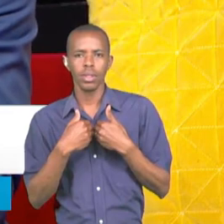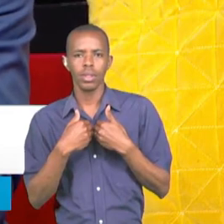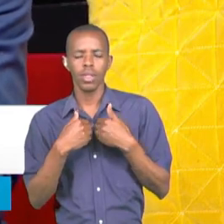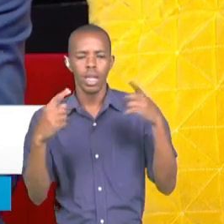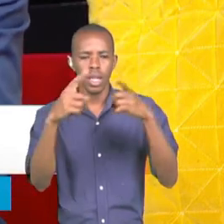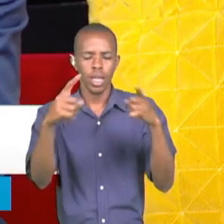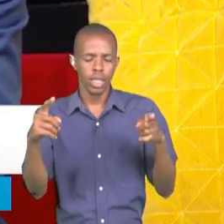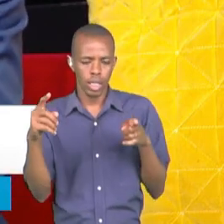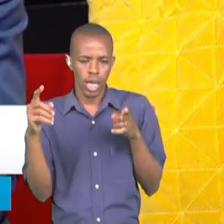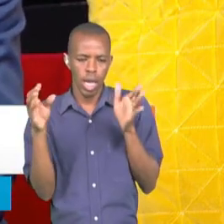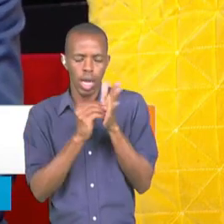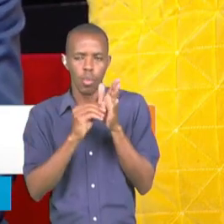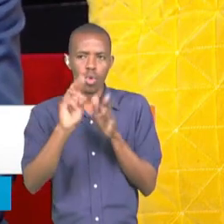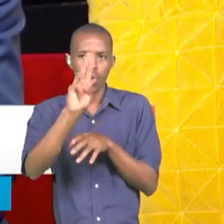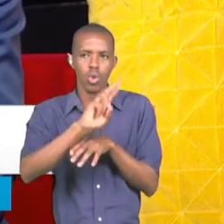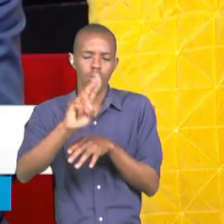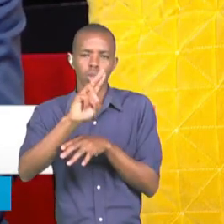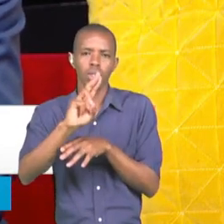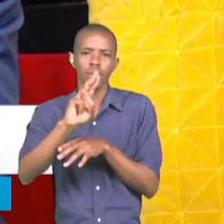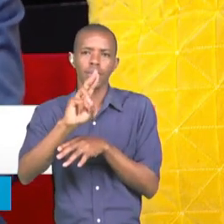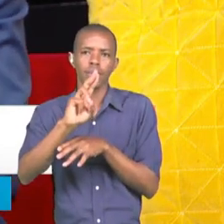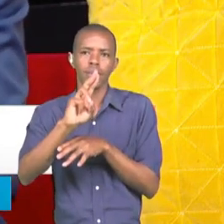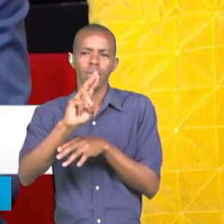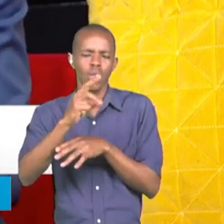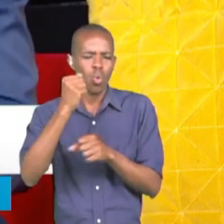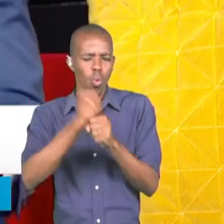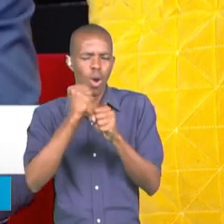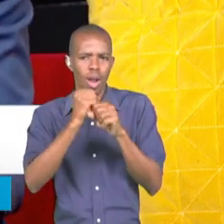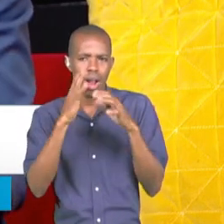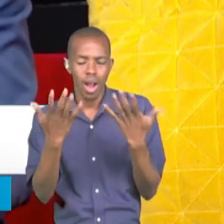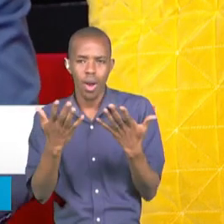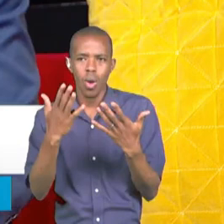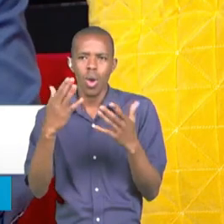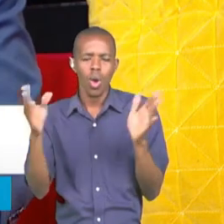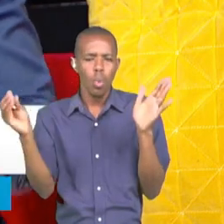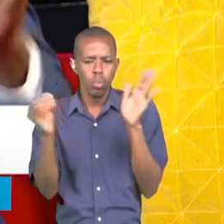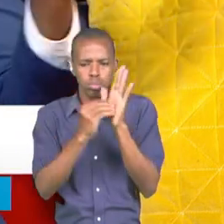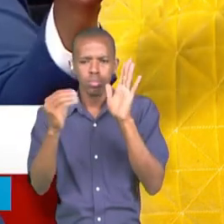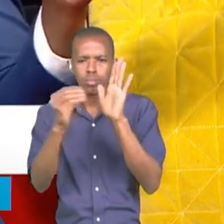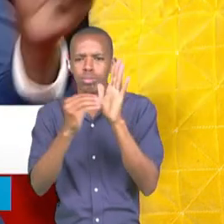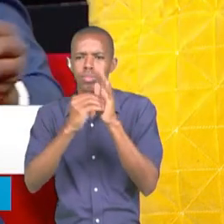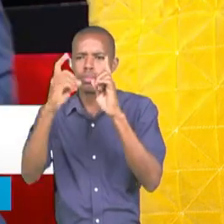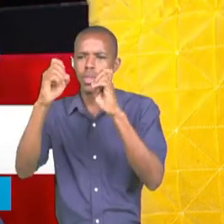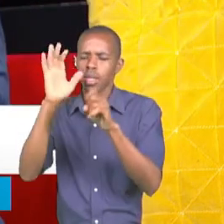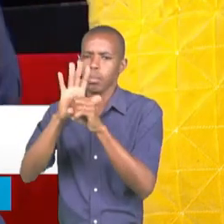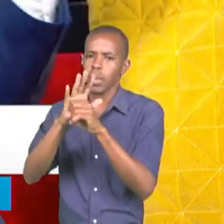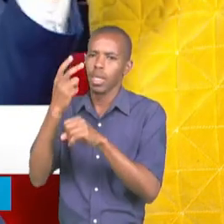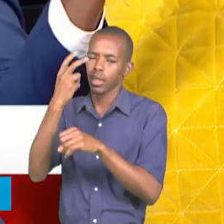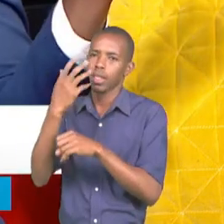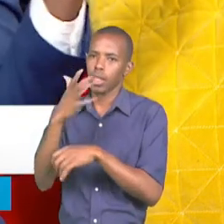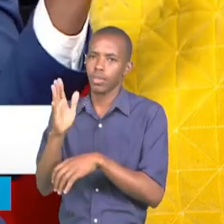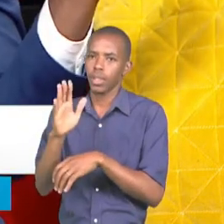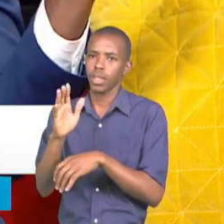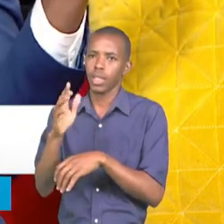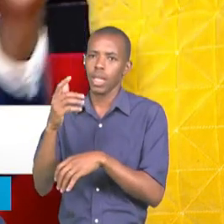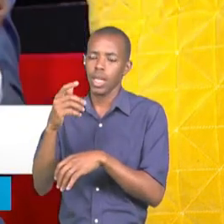Instagram every night. You're using like, Instagram to sell your food. Imagine. How do you do it? Now, of course, you post so many pictures, as you've seen right here. Yeah. Actually, we took those pictures